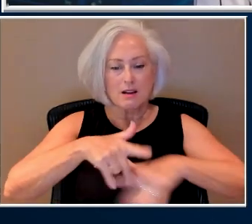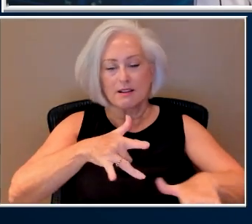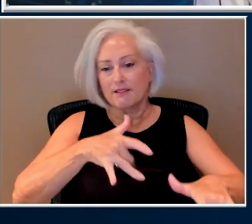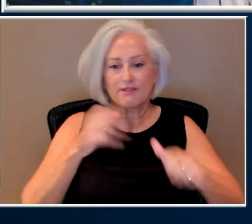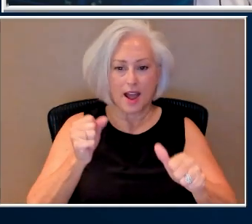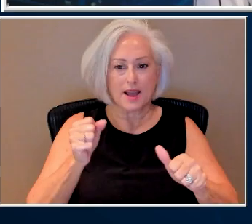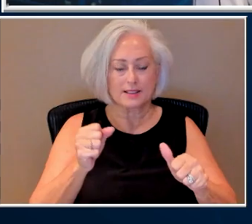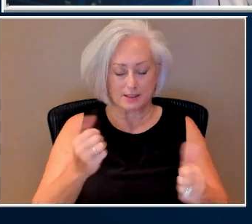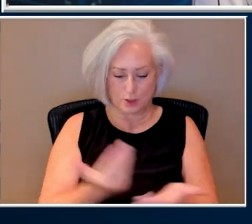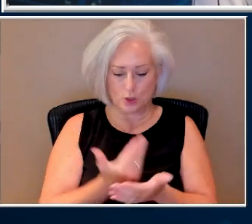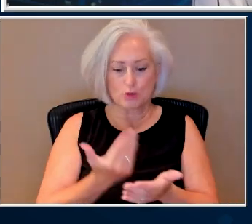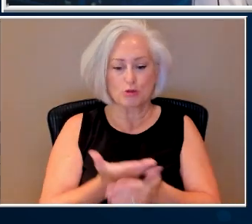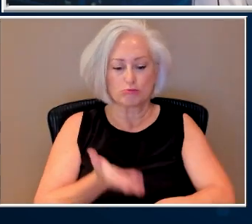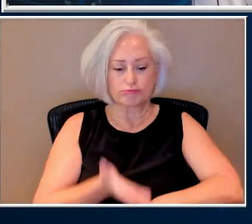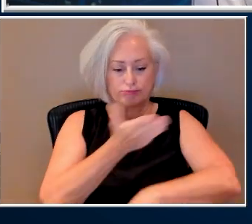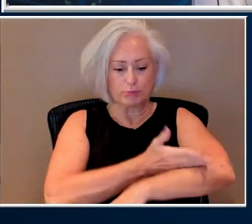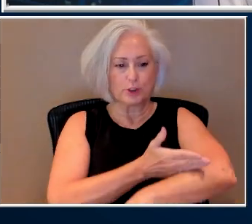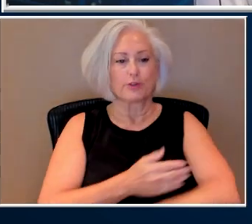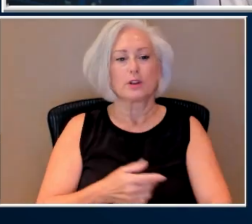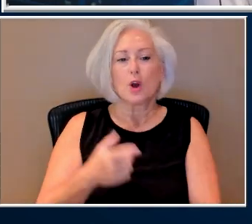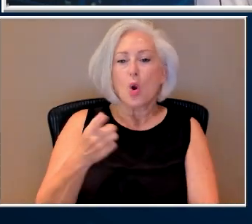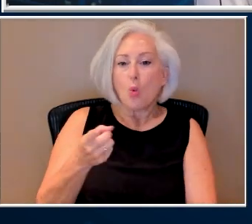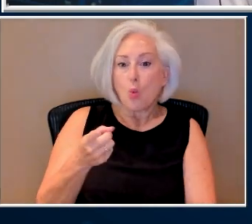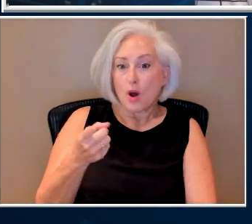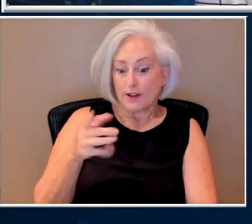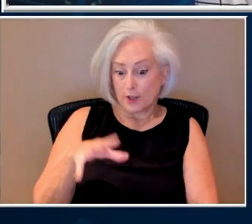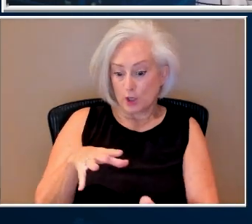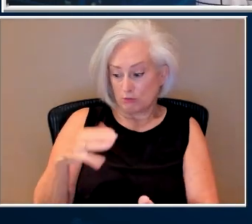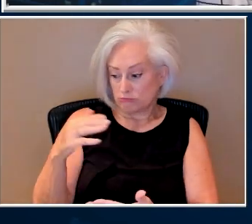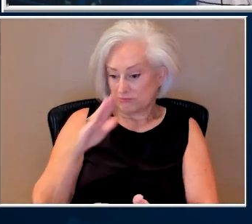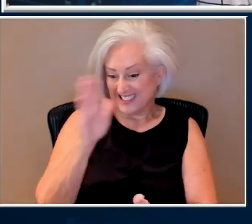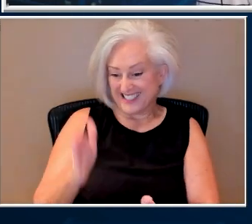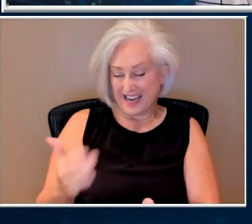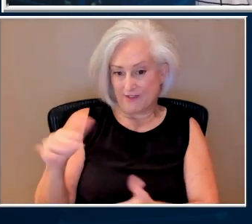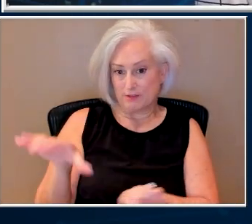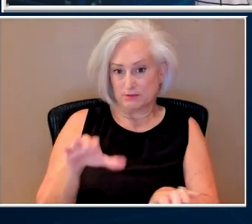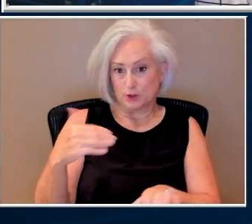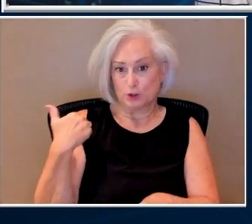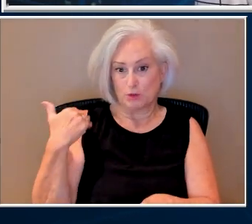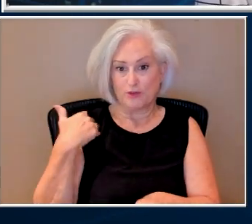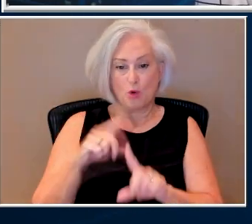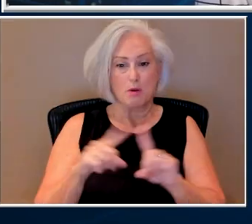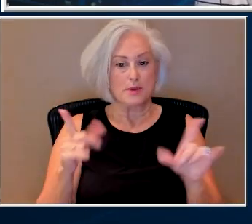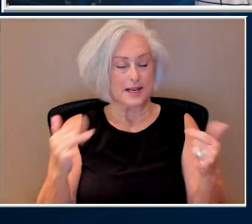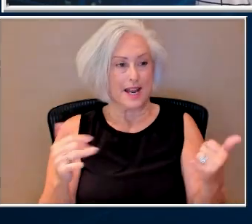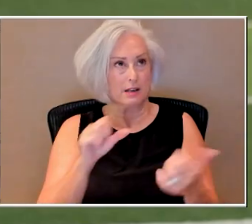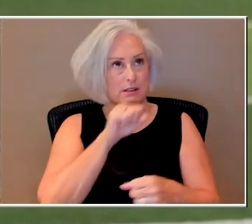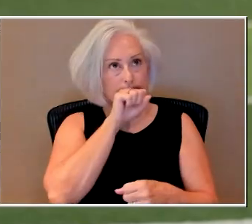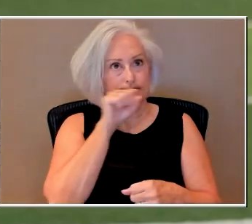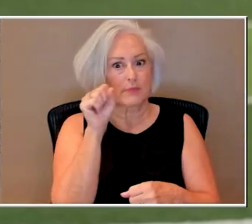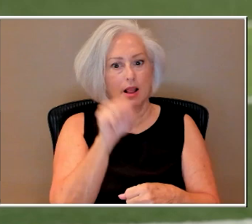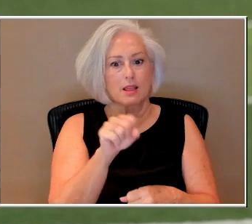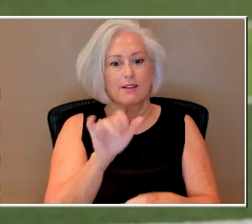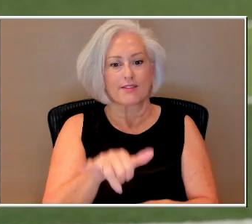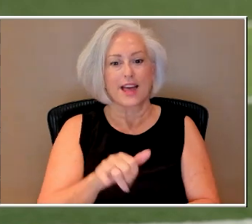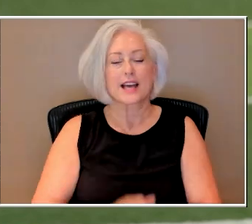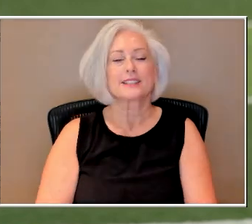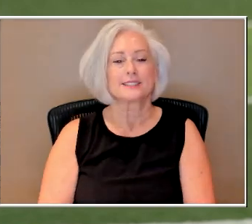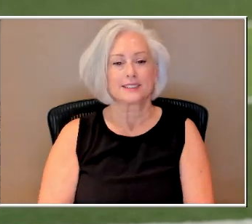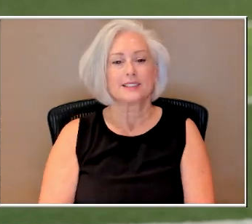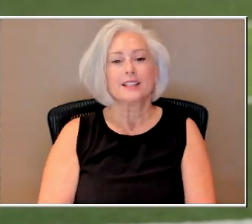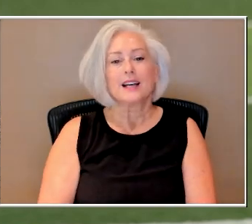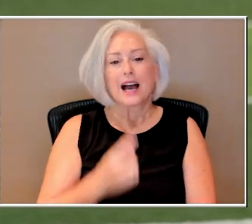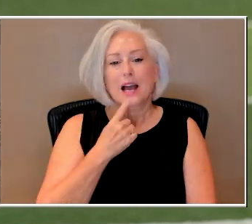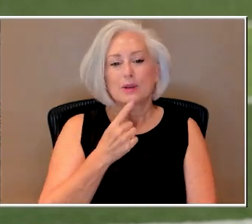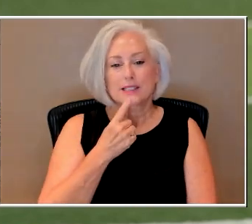new to you? Something maybe you'd never done before, but maybe now you love doing? I'll say probably like the field work we do